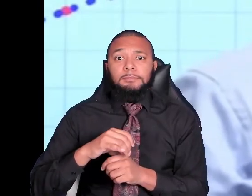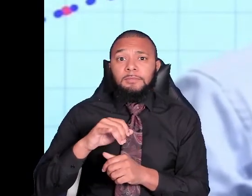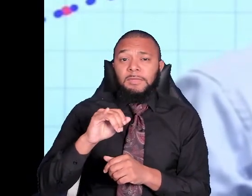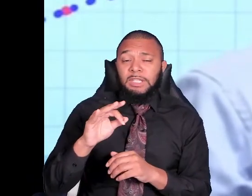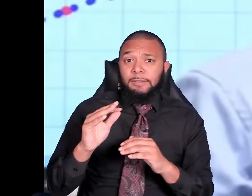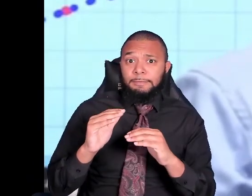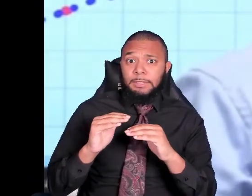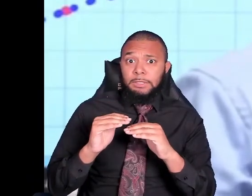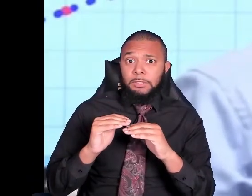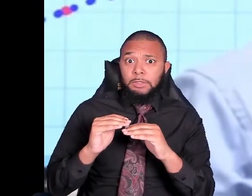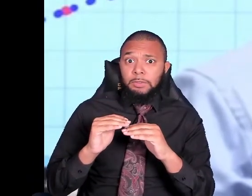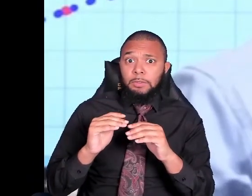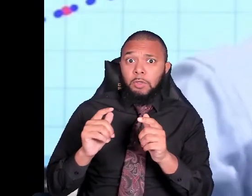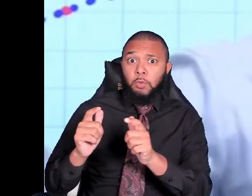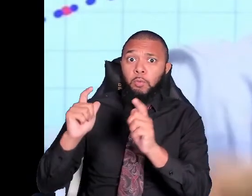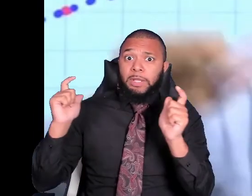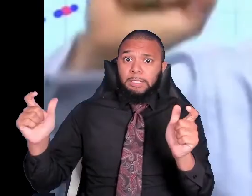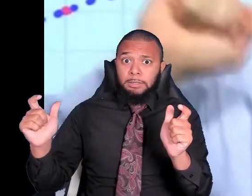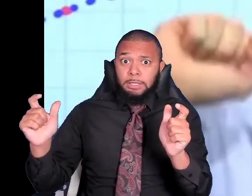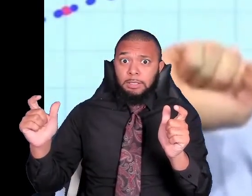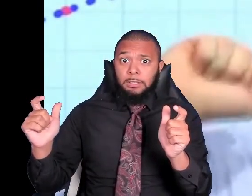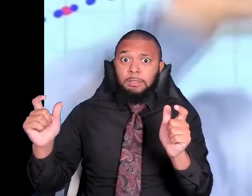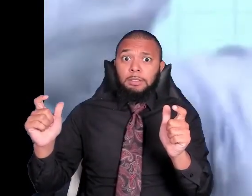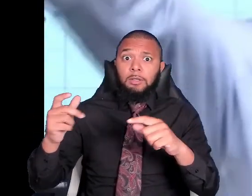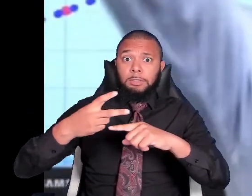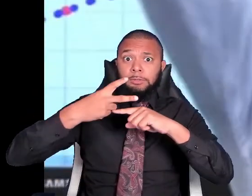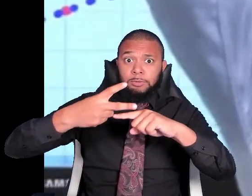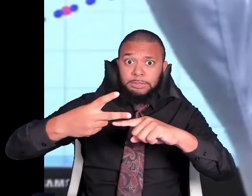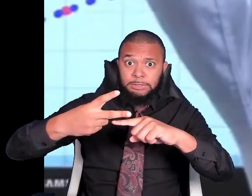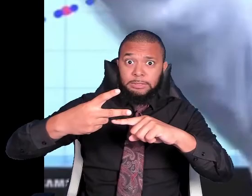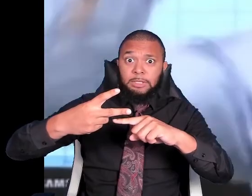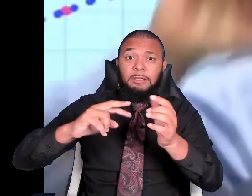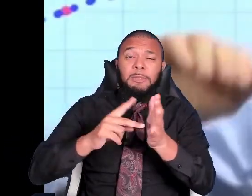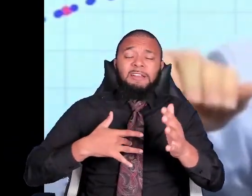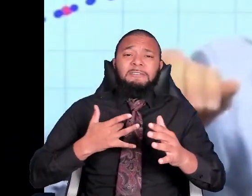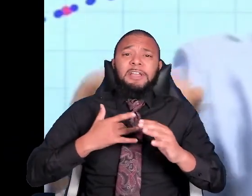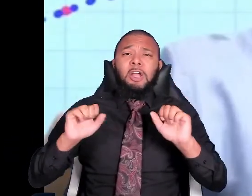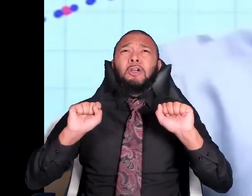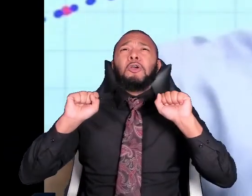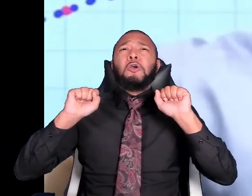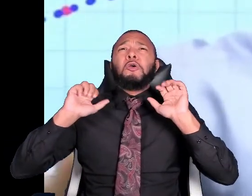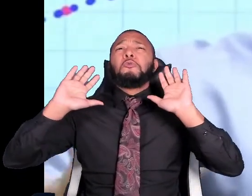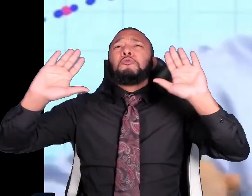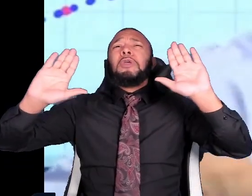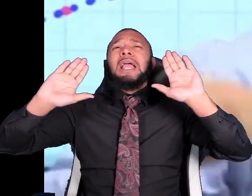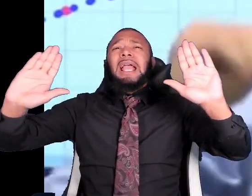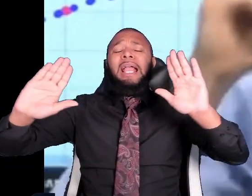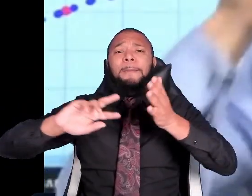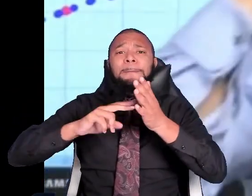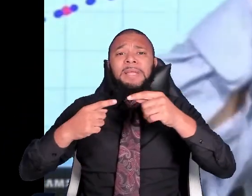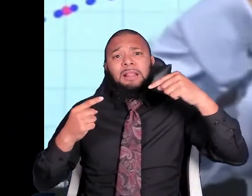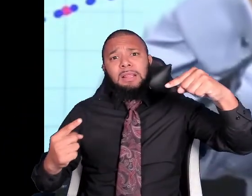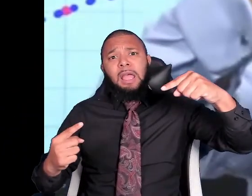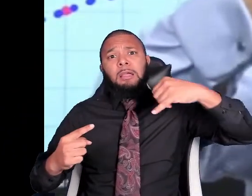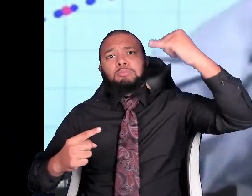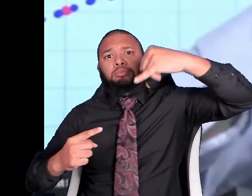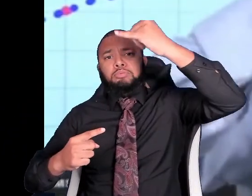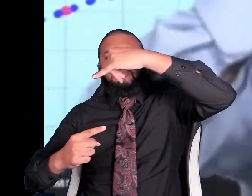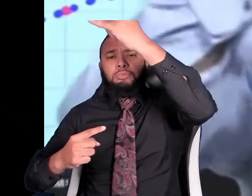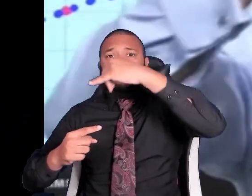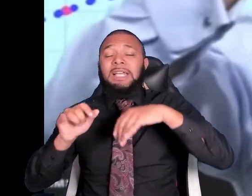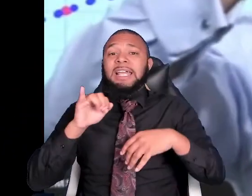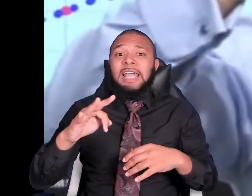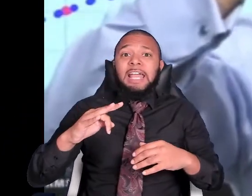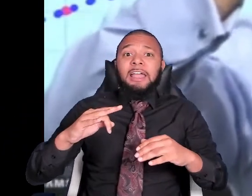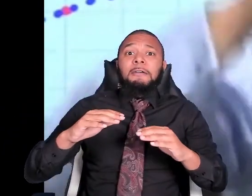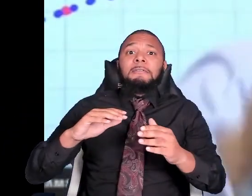greater than or equals to, you feel great, shade above the line. If it's less than